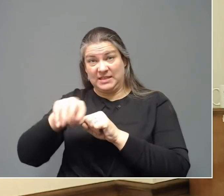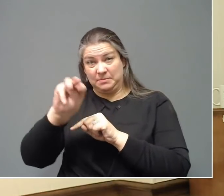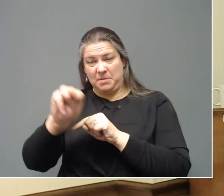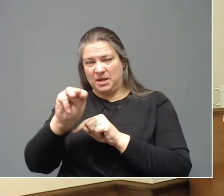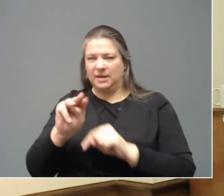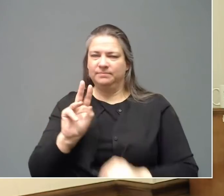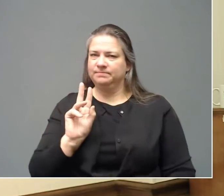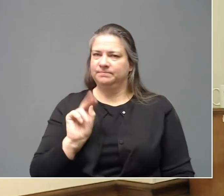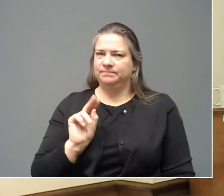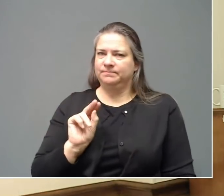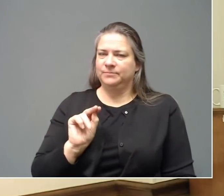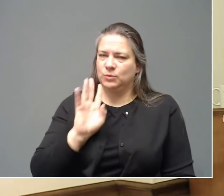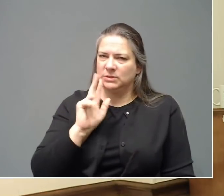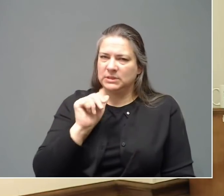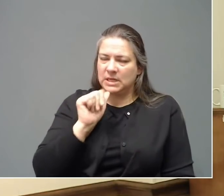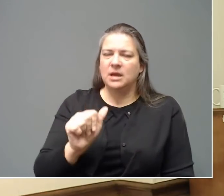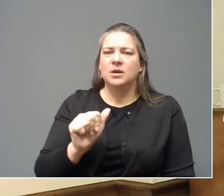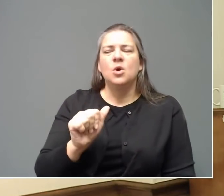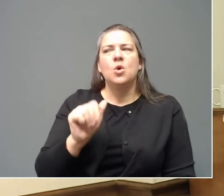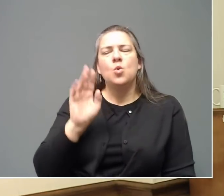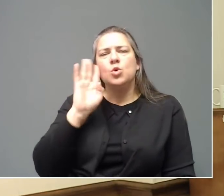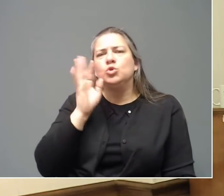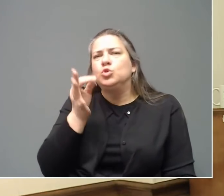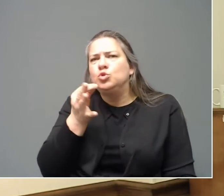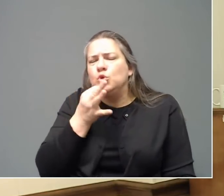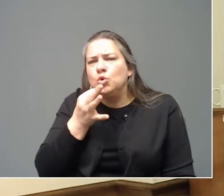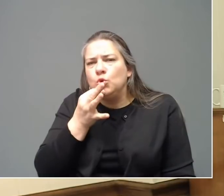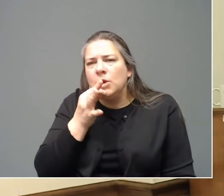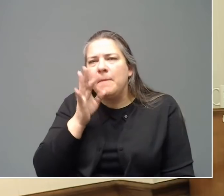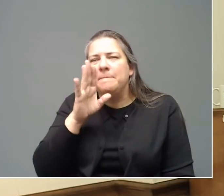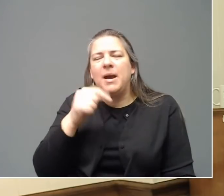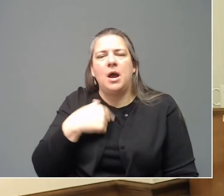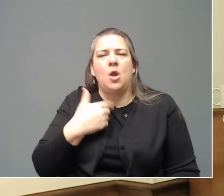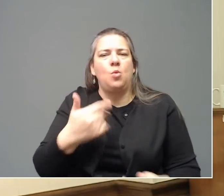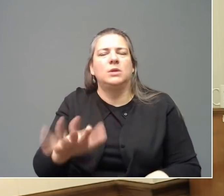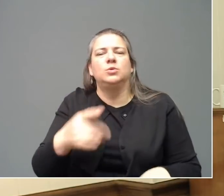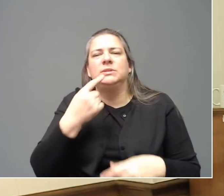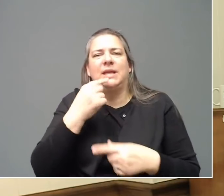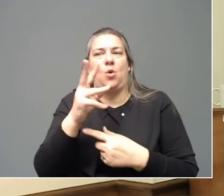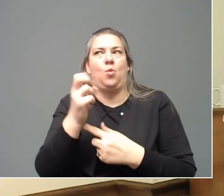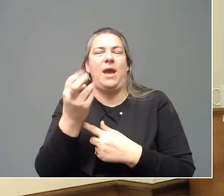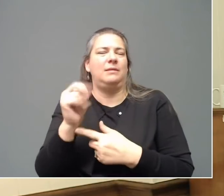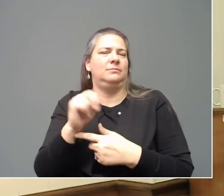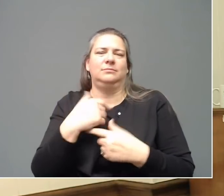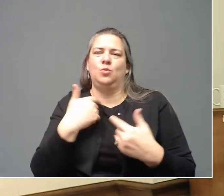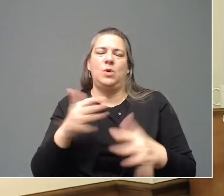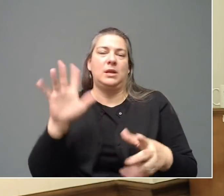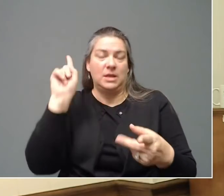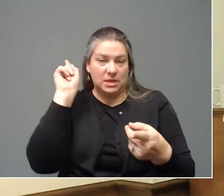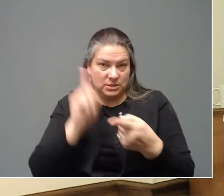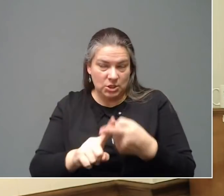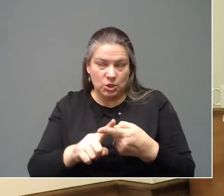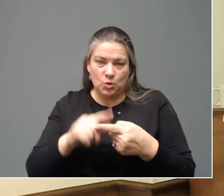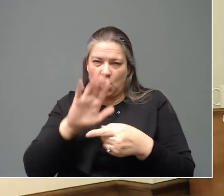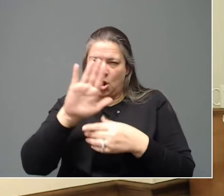too long, but we don't want to give you a firm estimate now until we finish getting all of the federal guidance, which we still don't